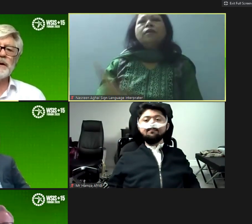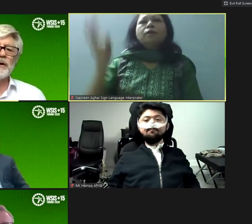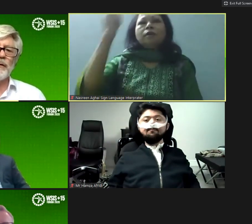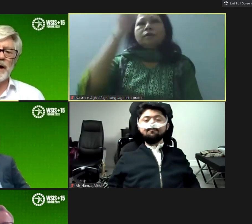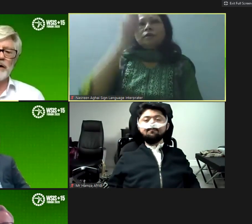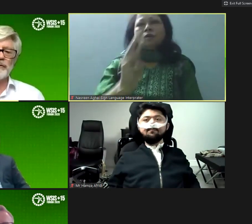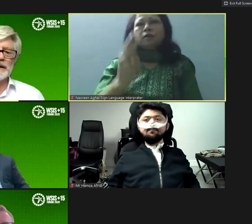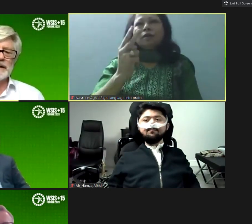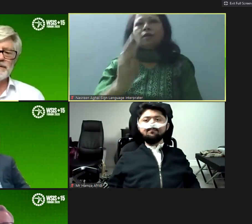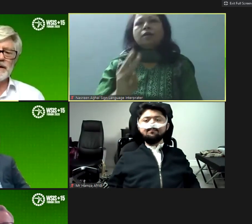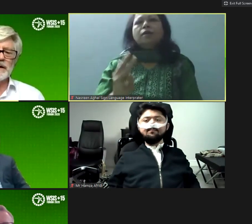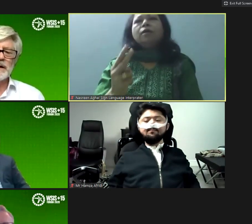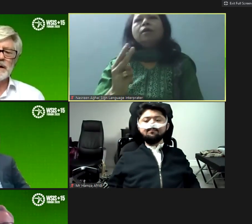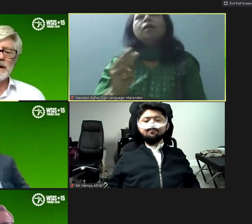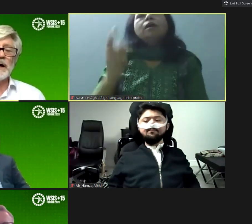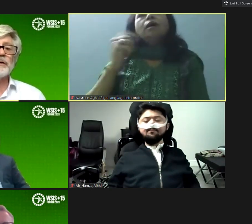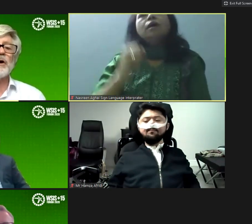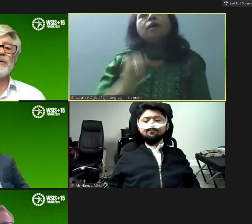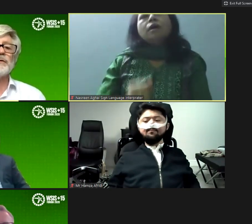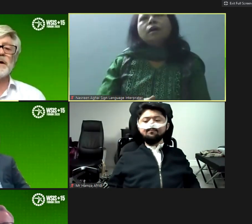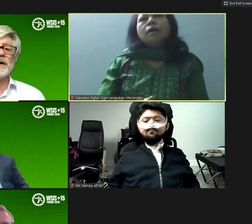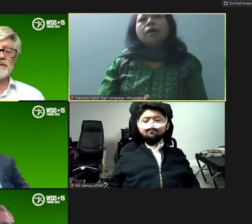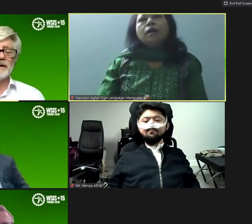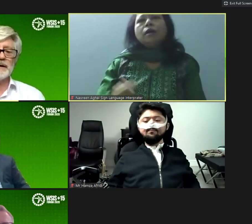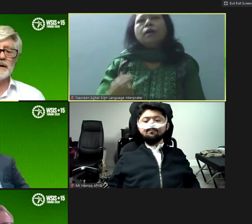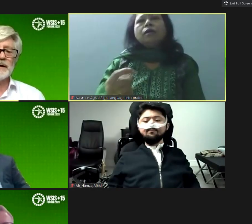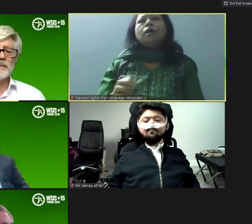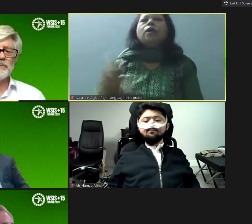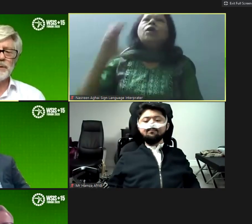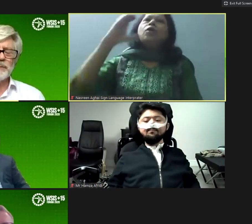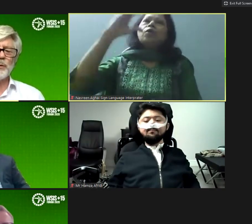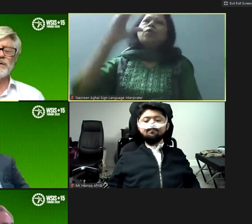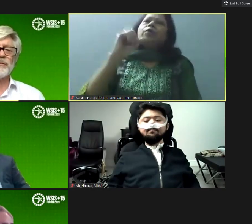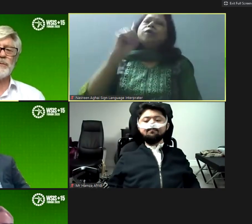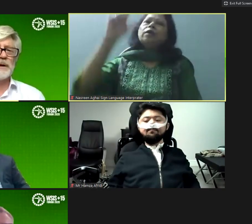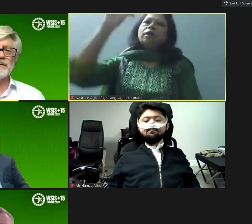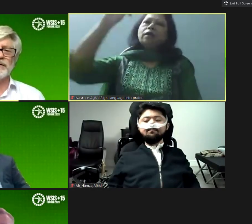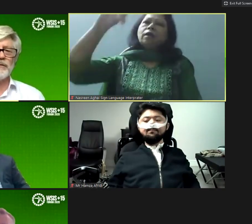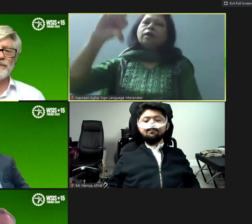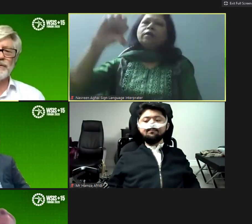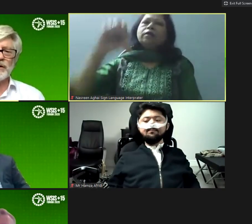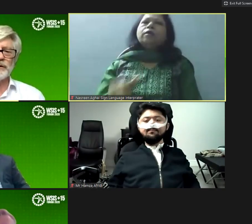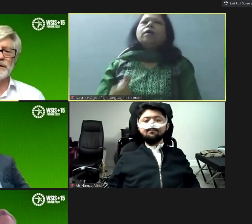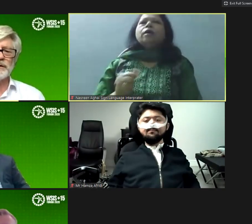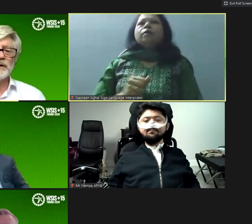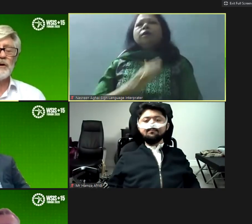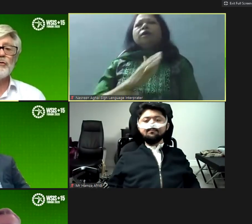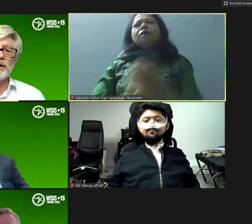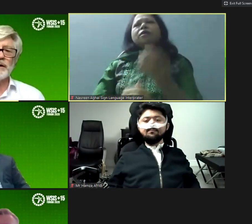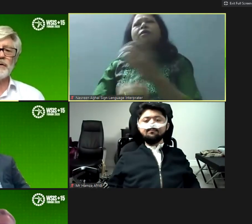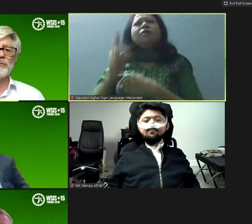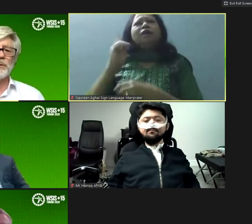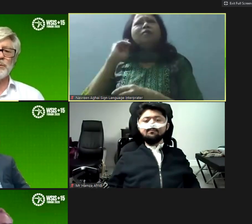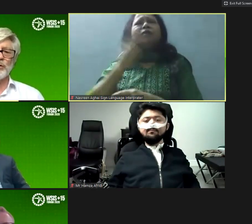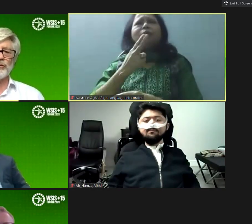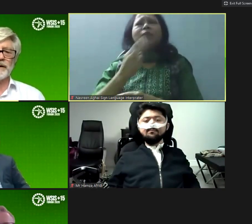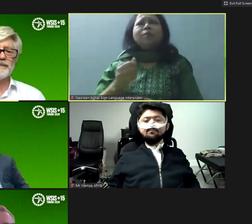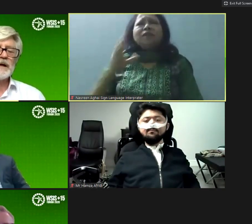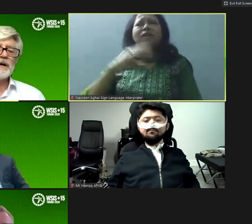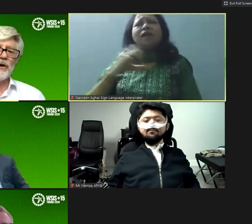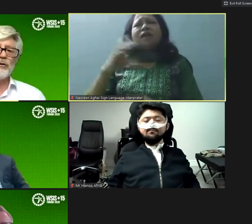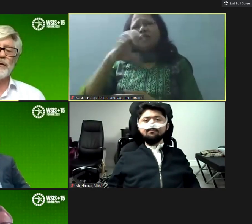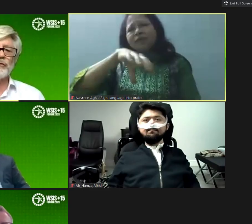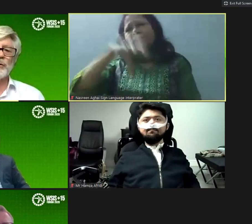point, building on that really, is that under COVID-19, people with disabilities have suffered hugely and